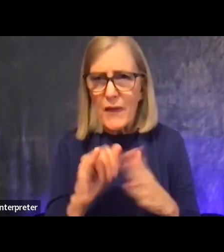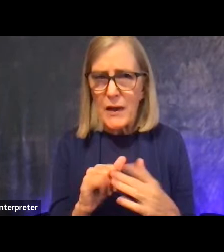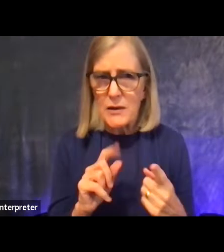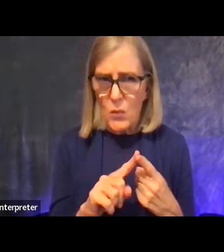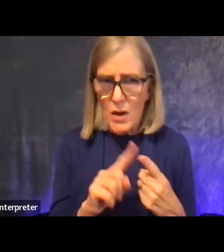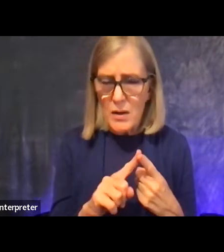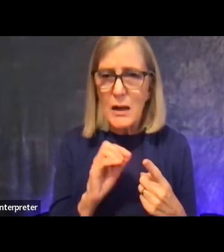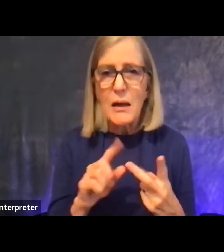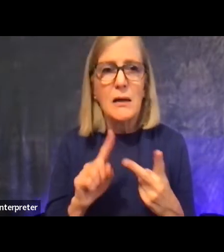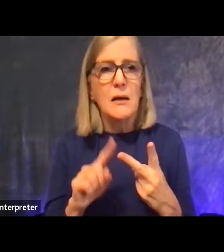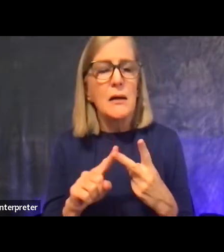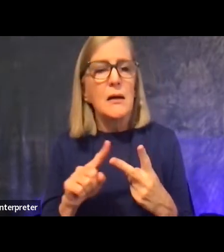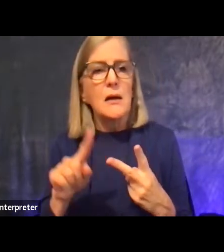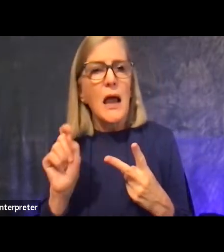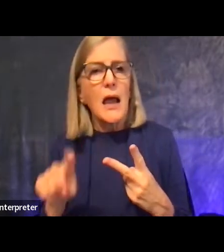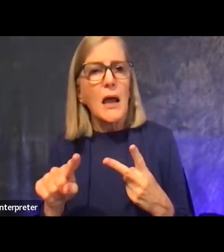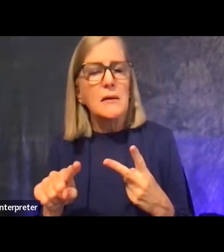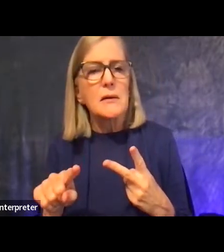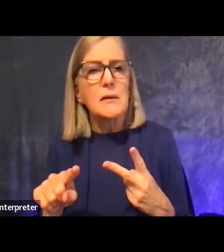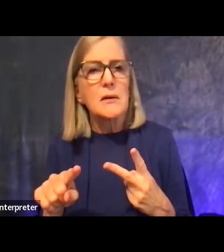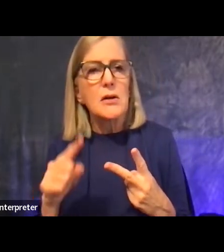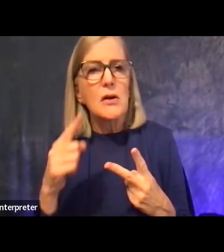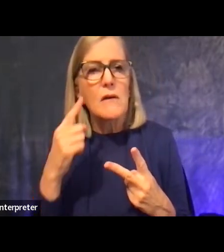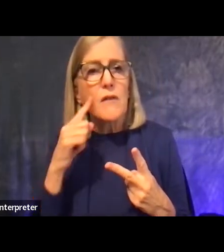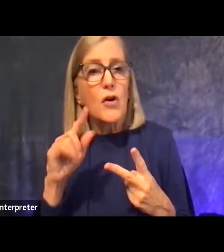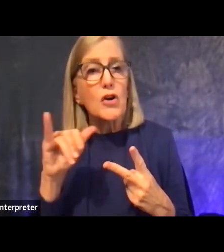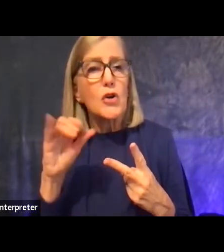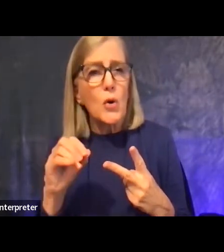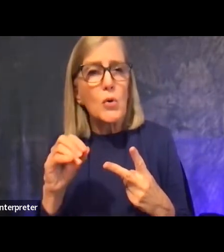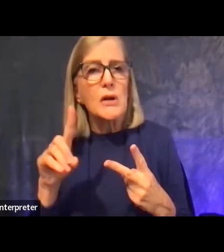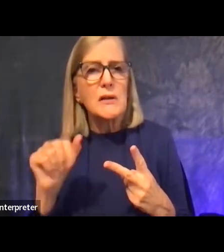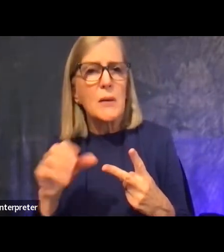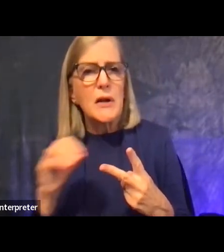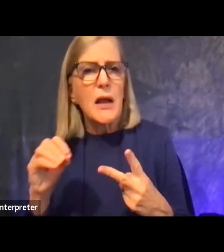question actually for Yo, Disabled and Proud.